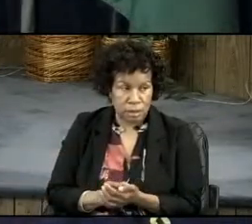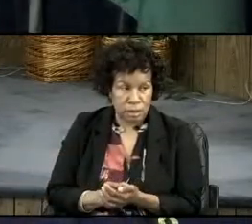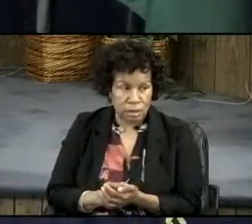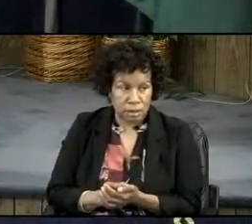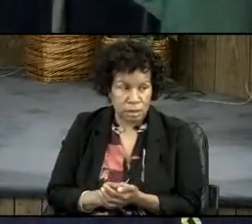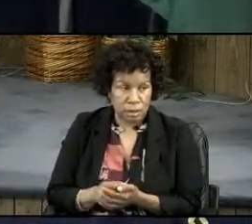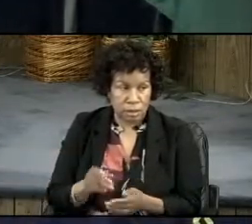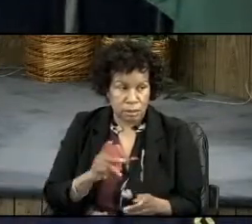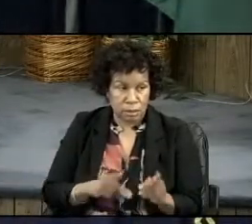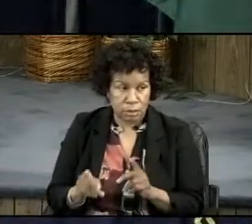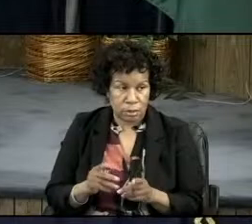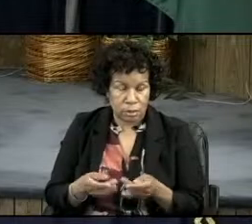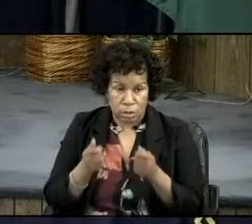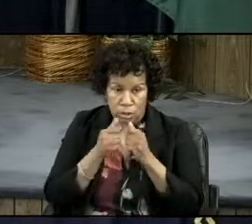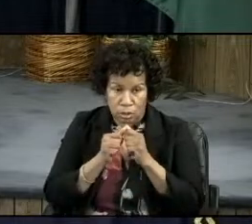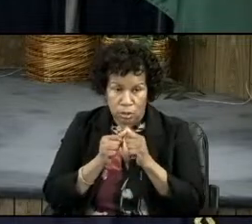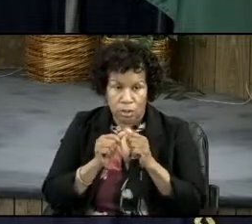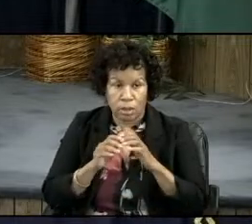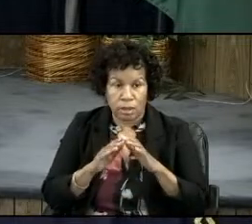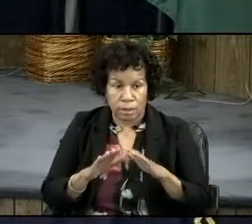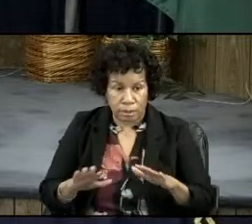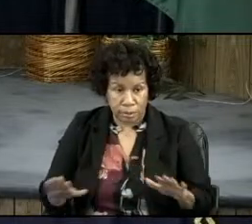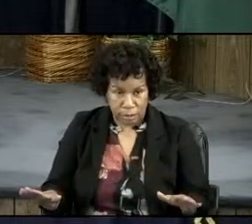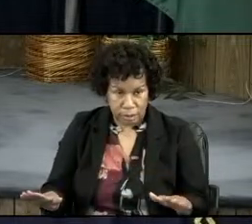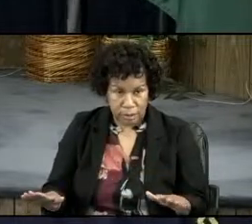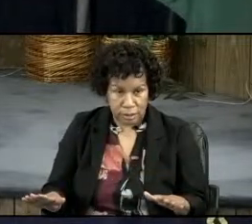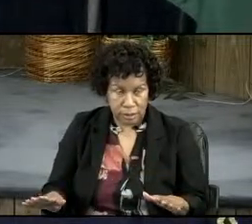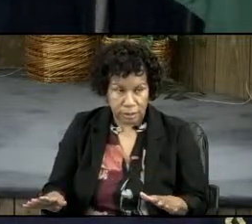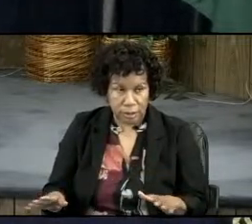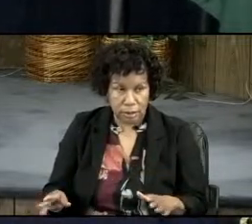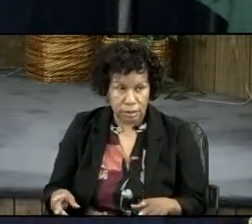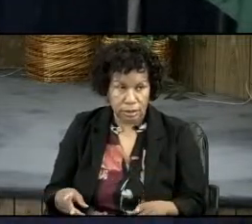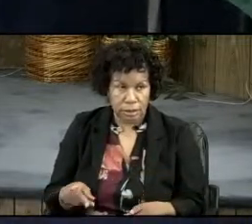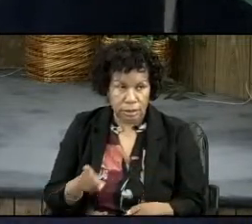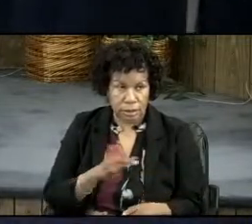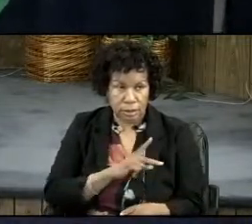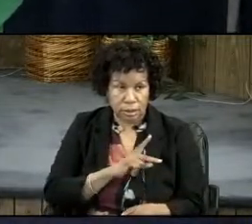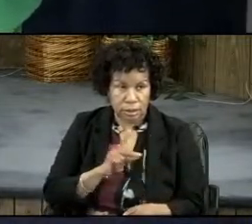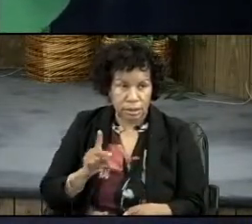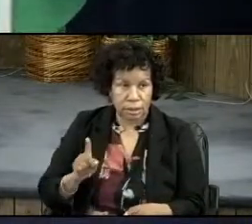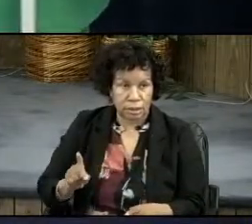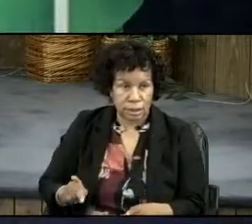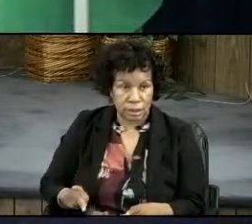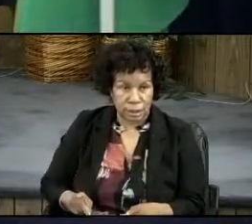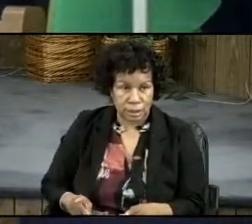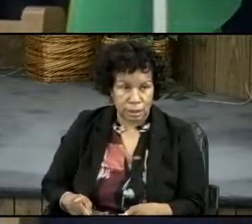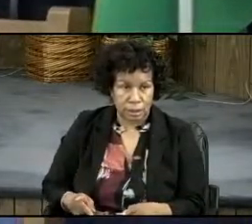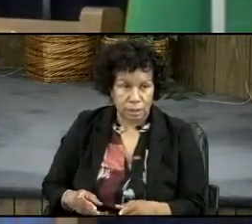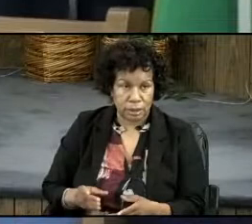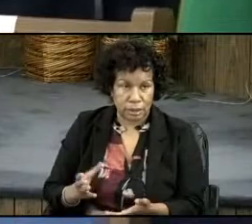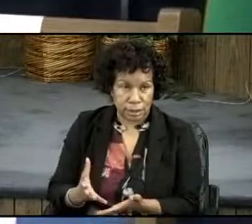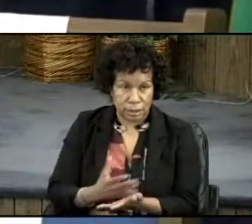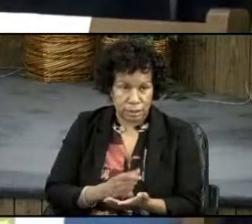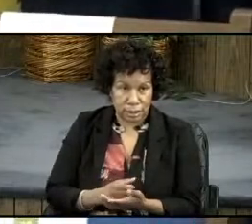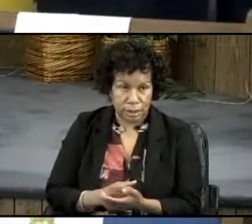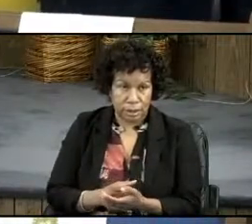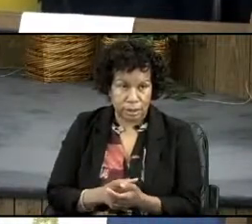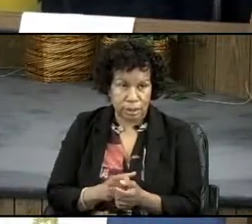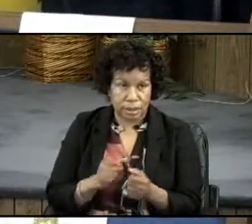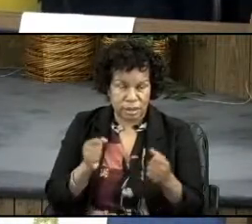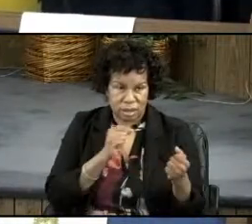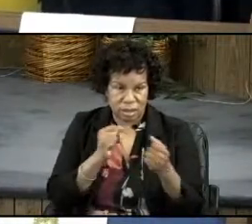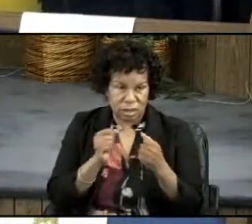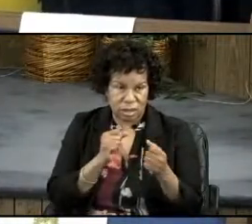blessing that would be a sacrifice. And then the king would muster the army, and they would head to the